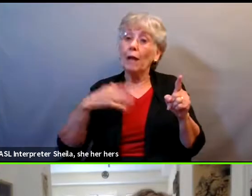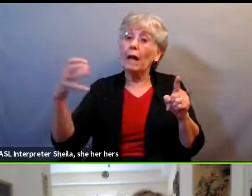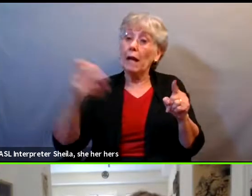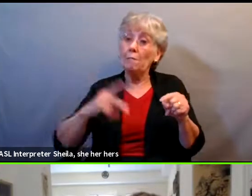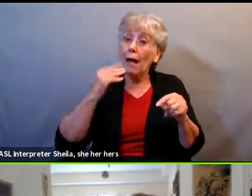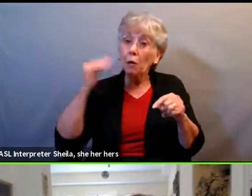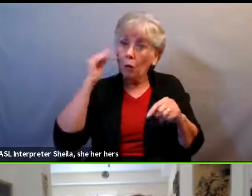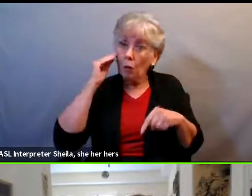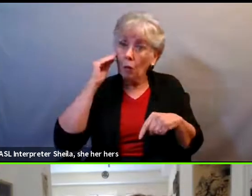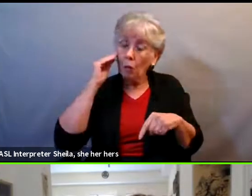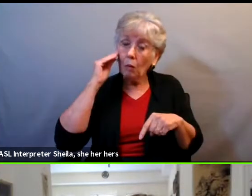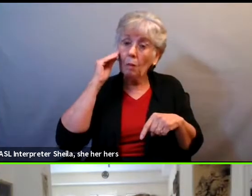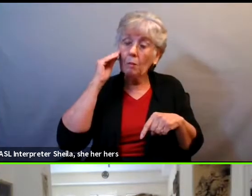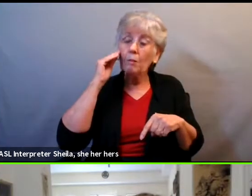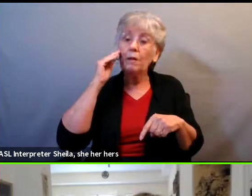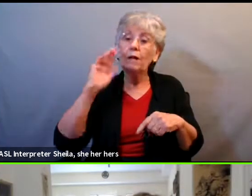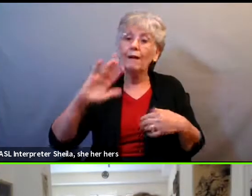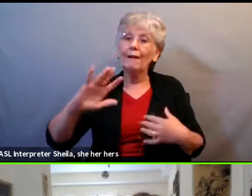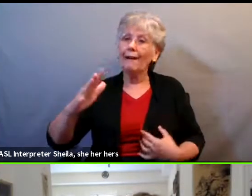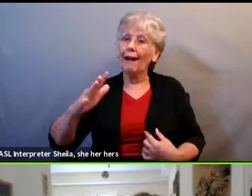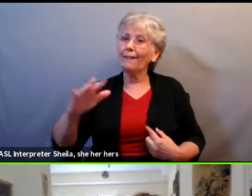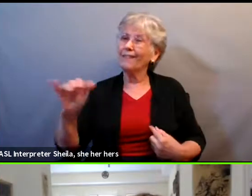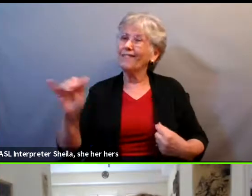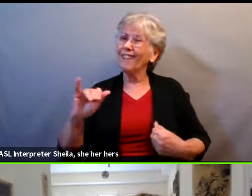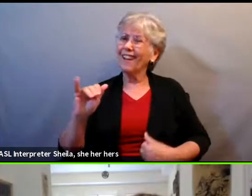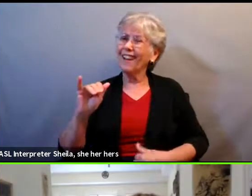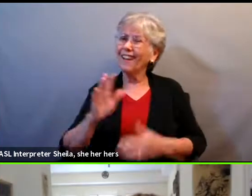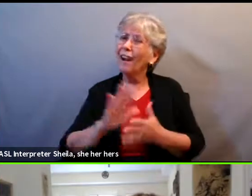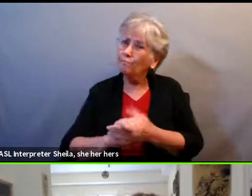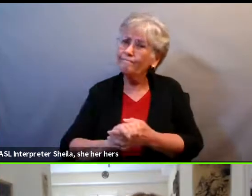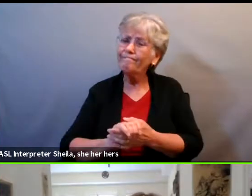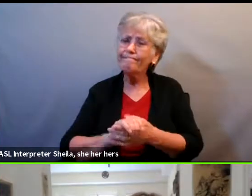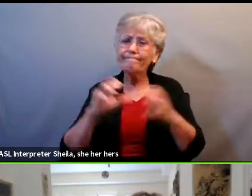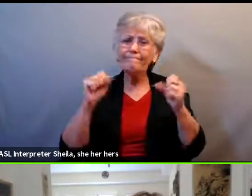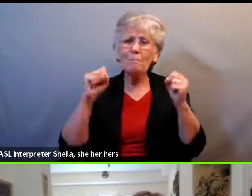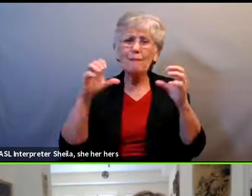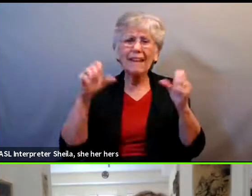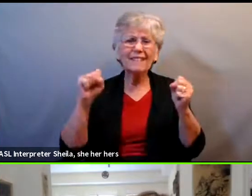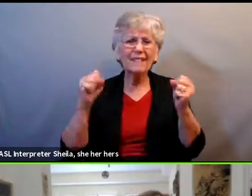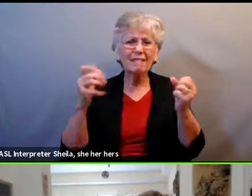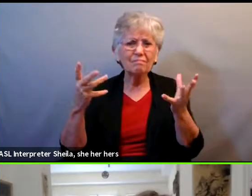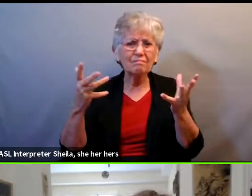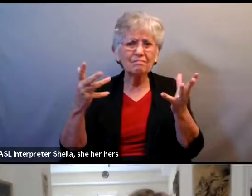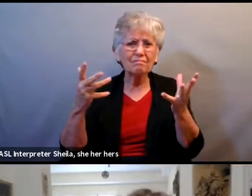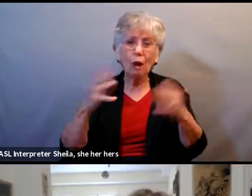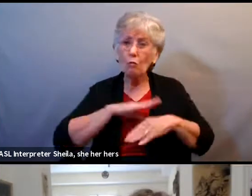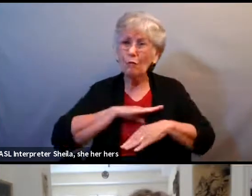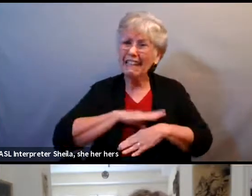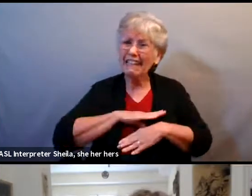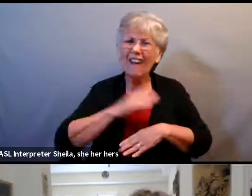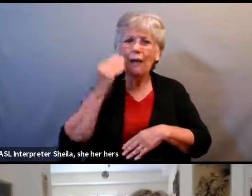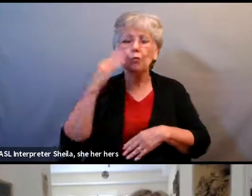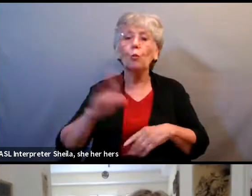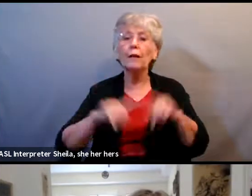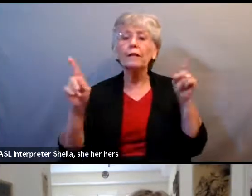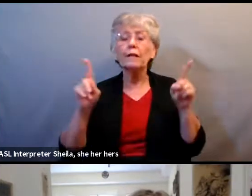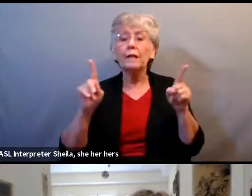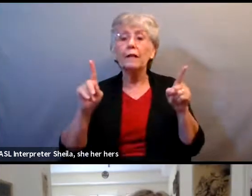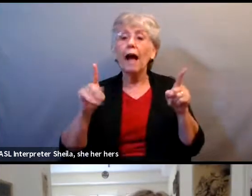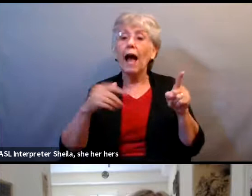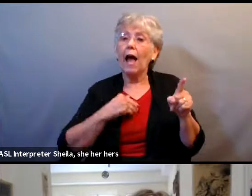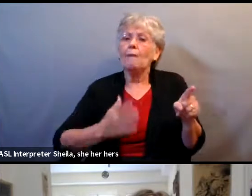it was kind of like an amazing, I don't know, relief or what it was, but that I made the